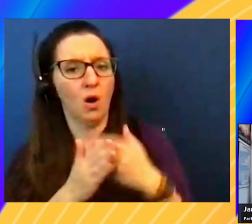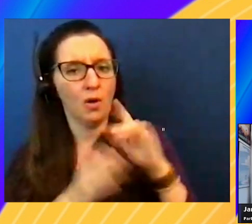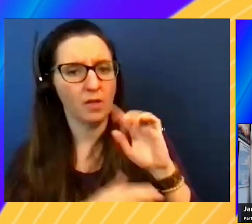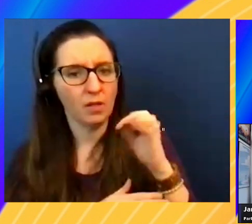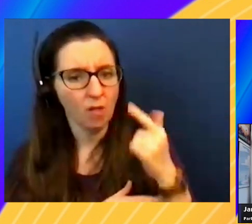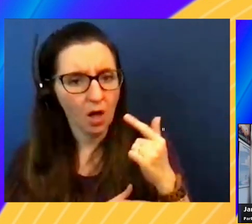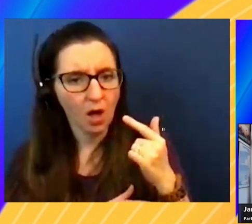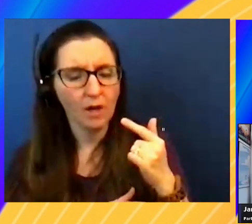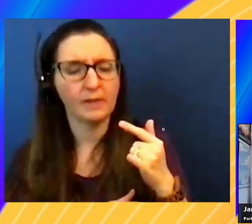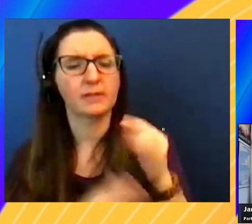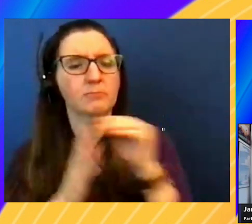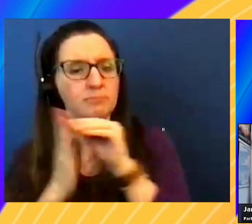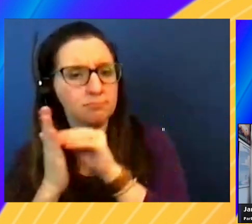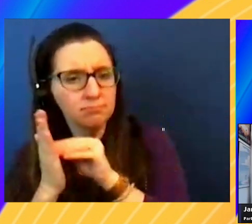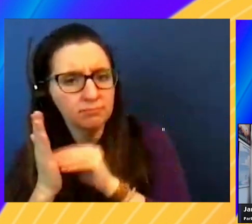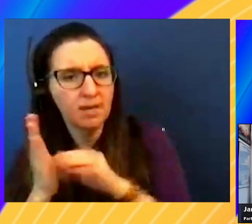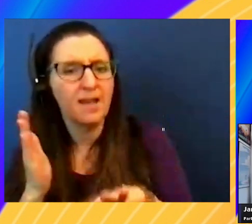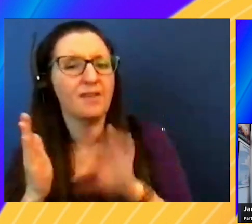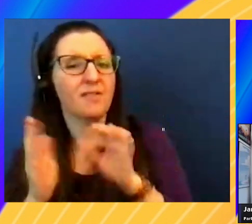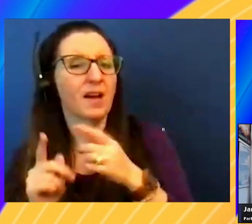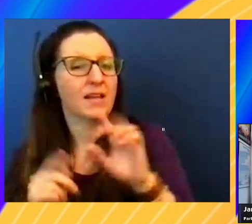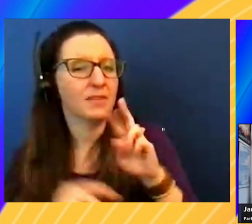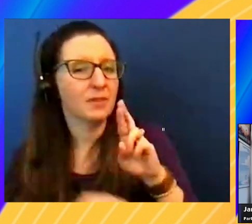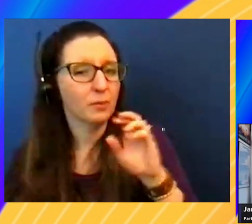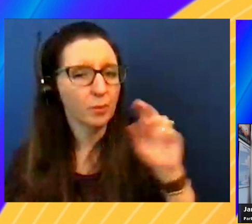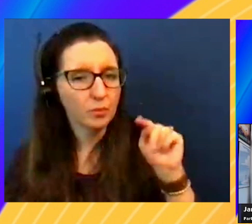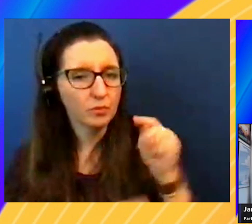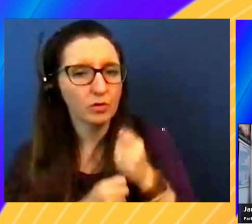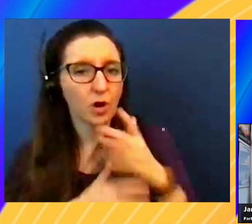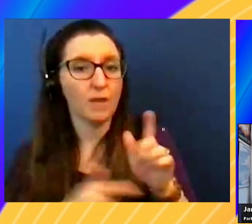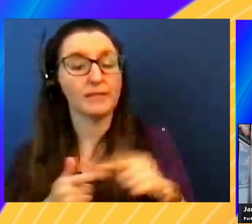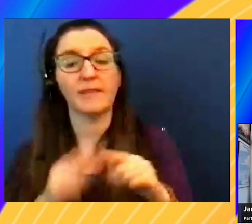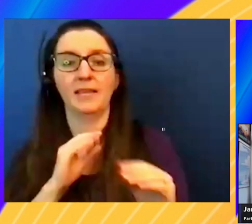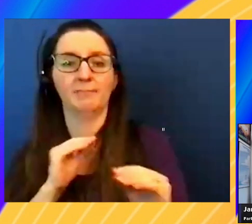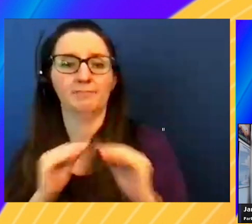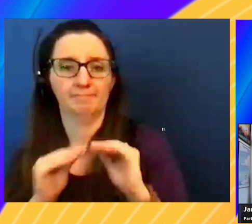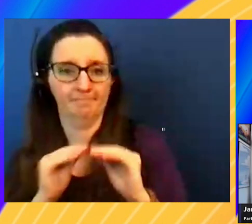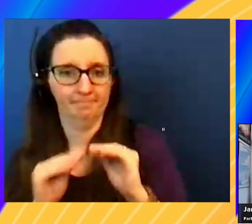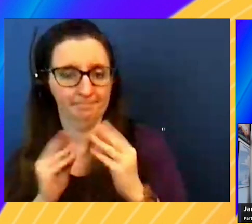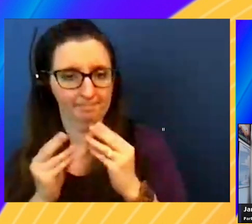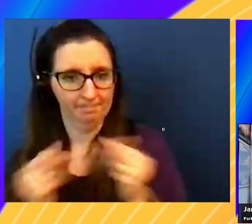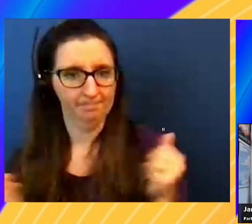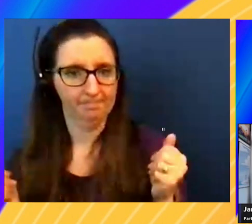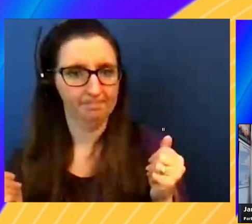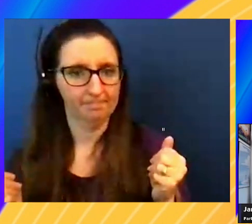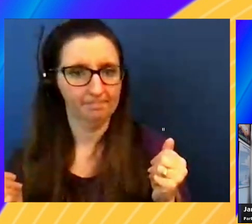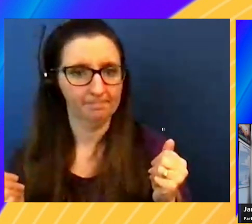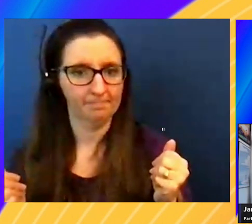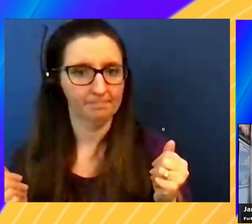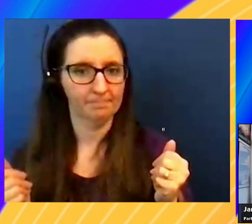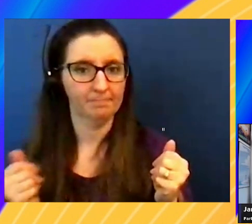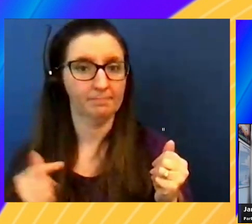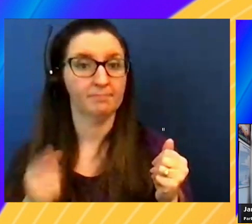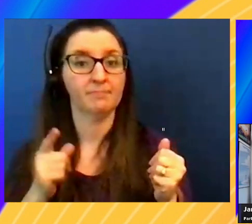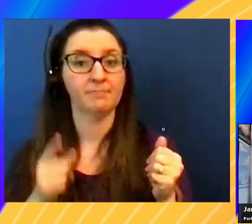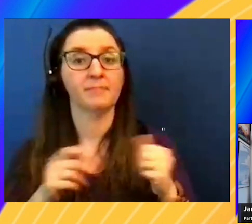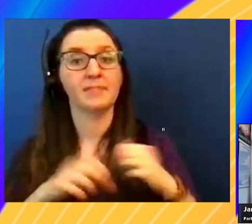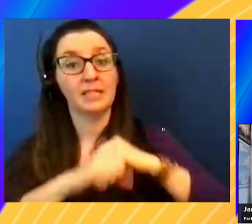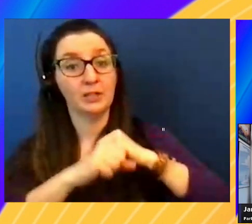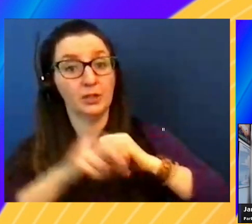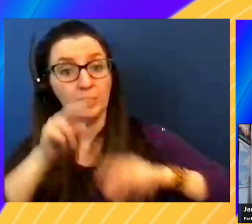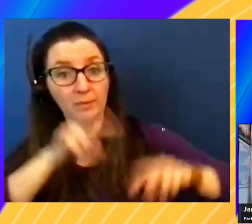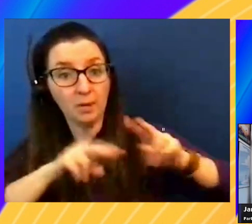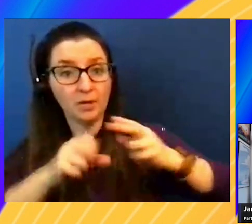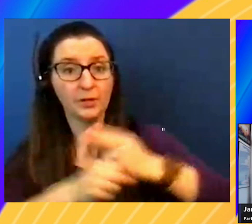cause, and again, remediate the issue. So this is an end-to-end flow of security monitoring using just CloudWatch